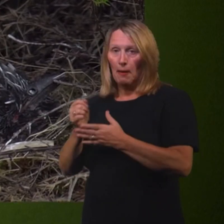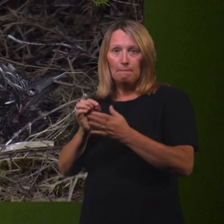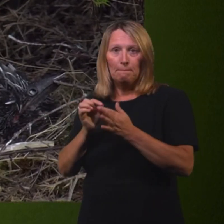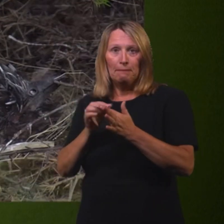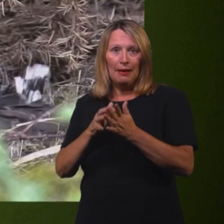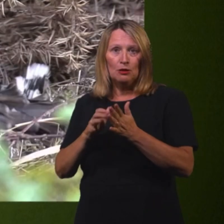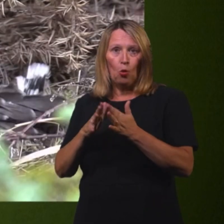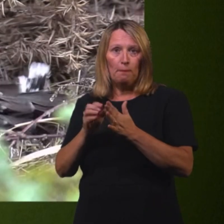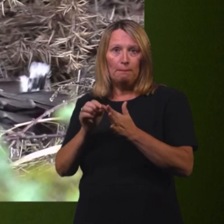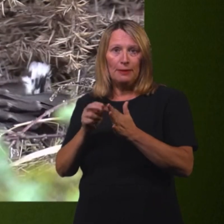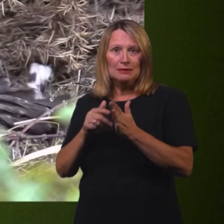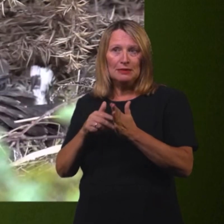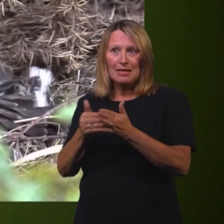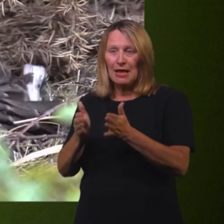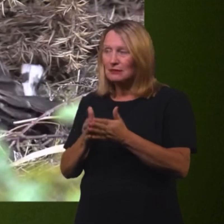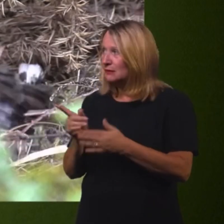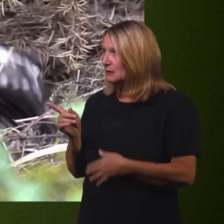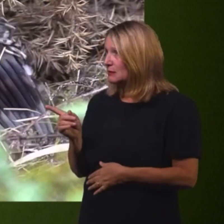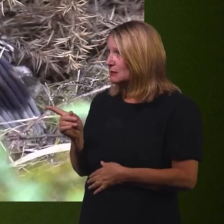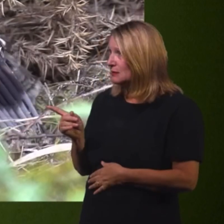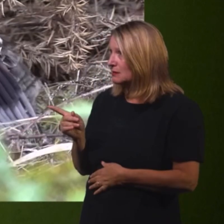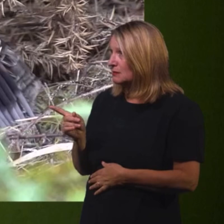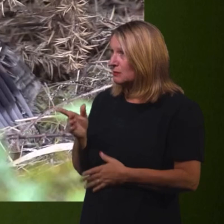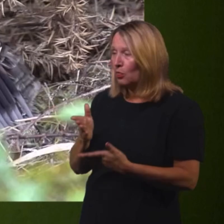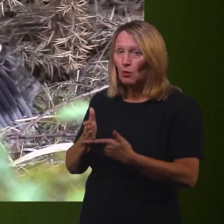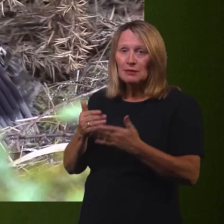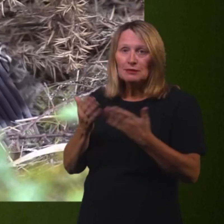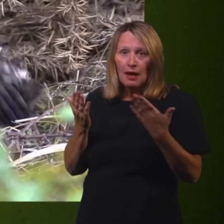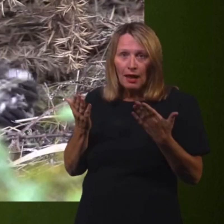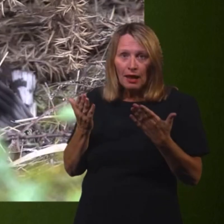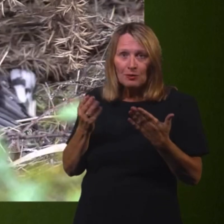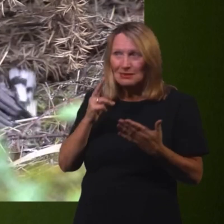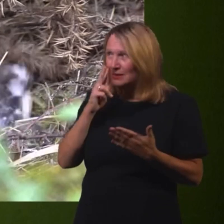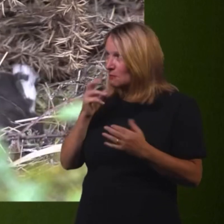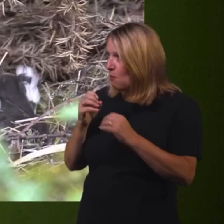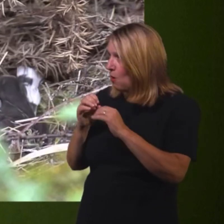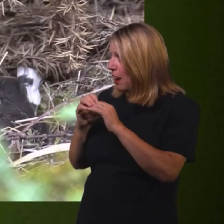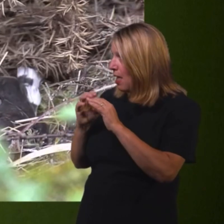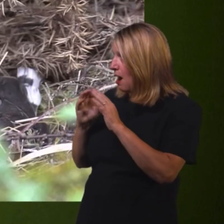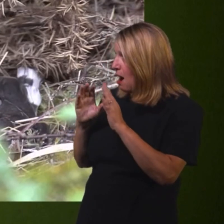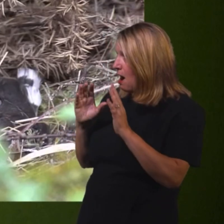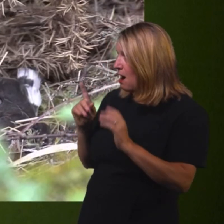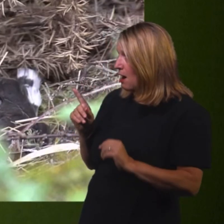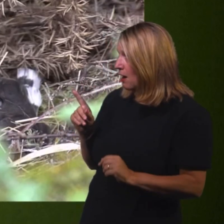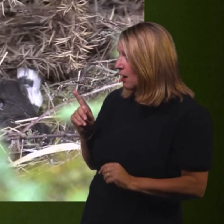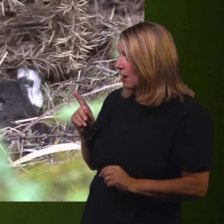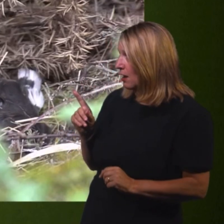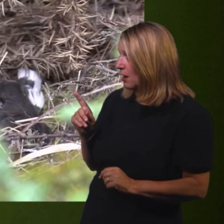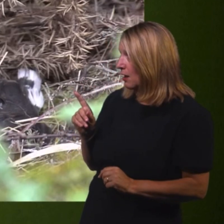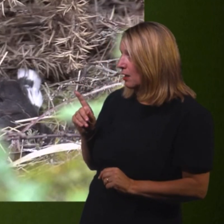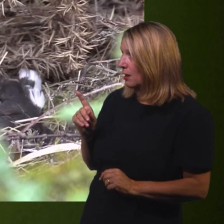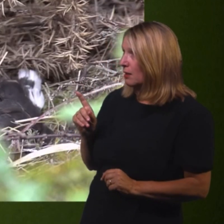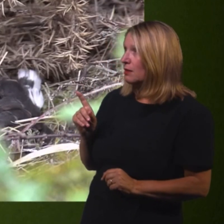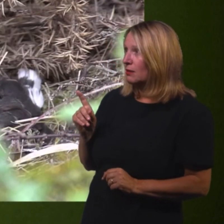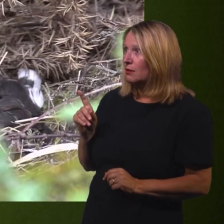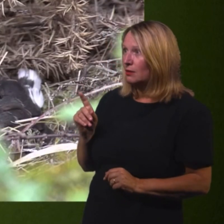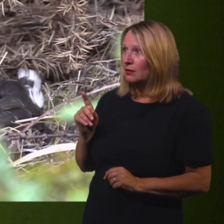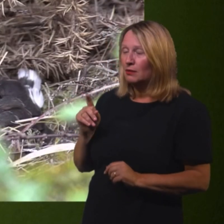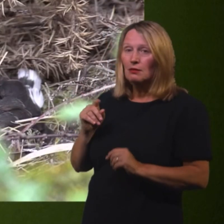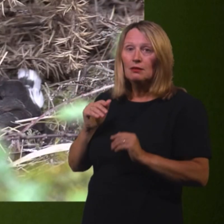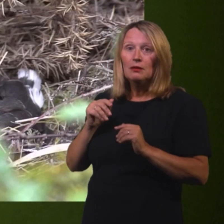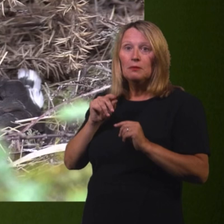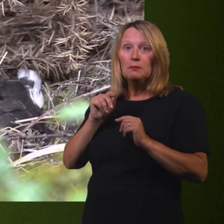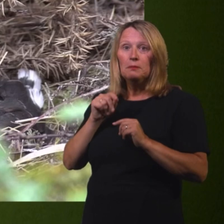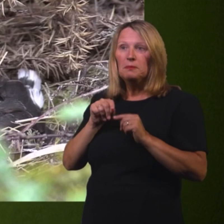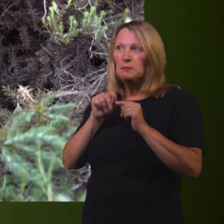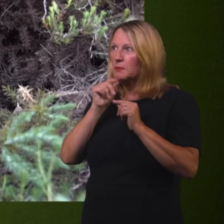watching this bird throughout the course of the day, and here you can see it more clearly. The adult meadow pipits, both of them, have